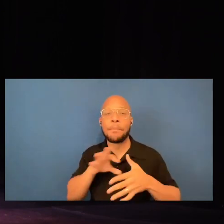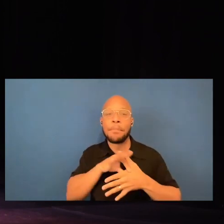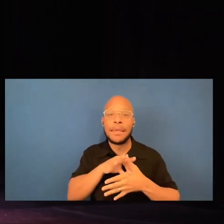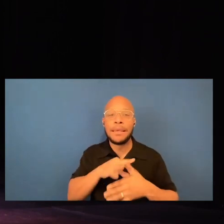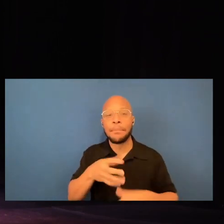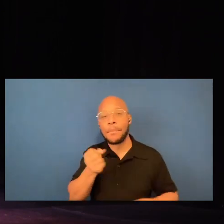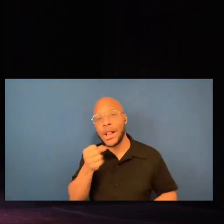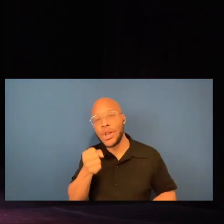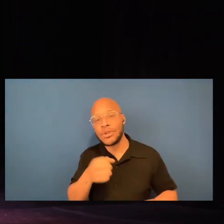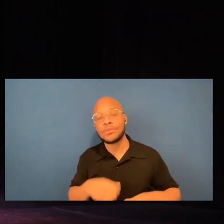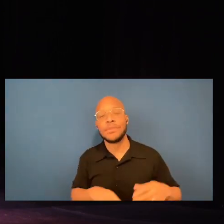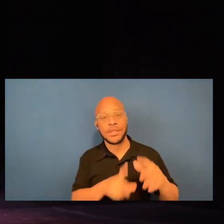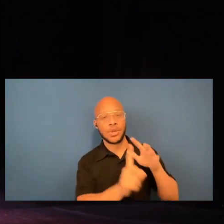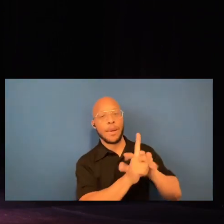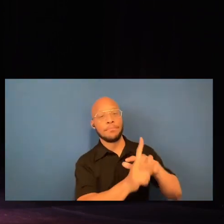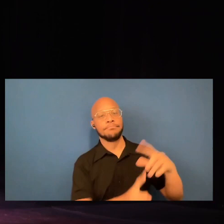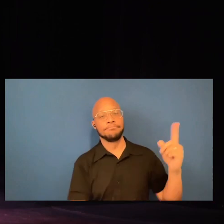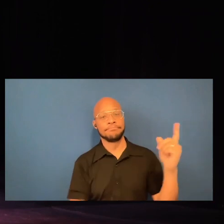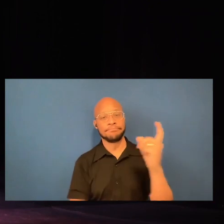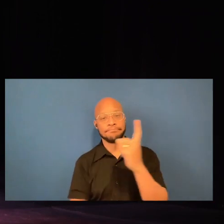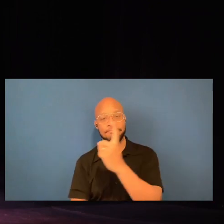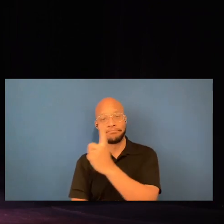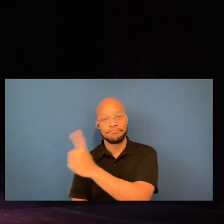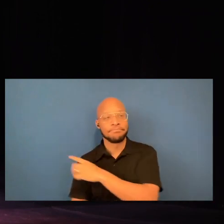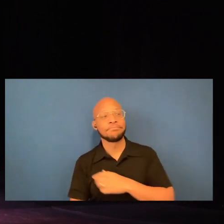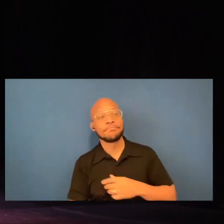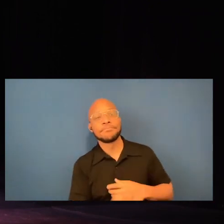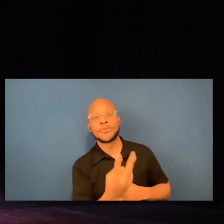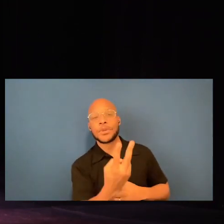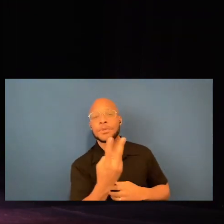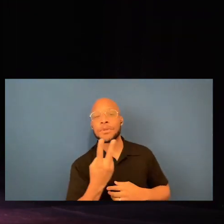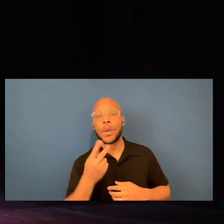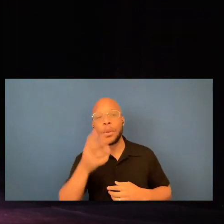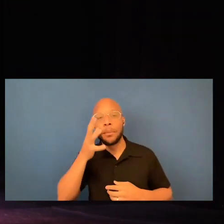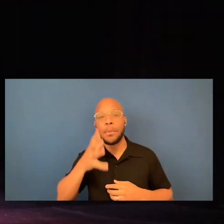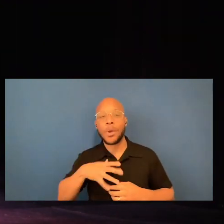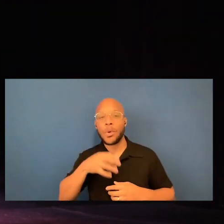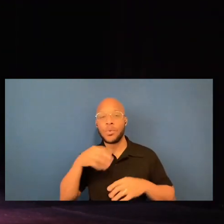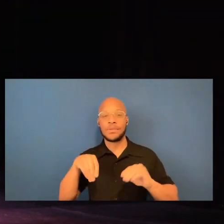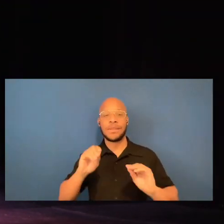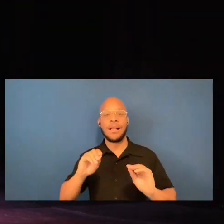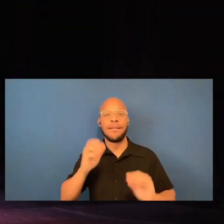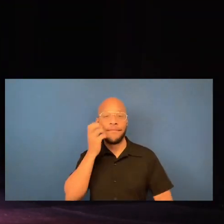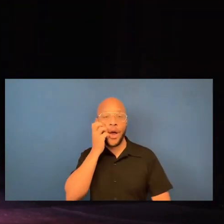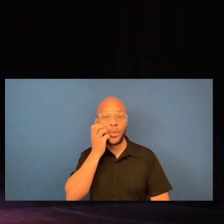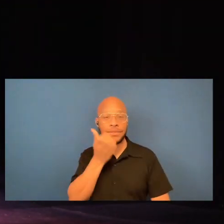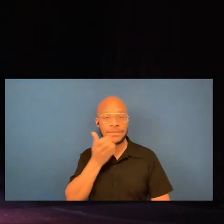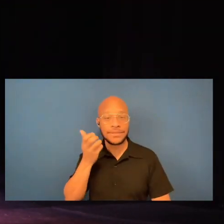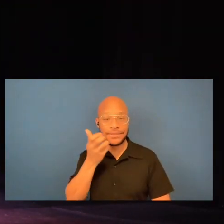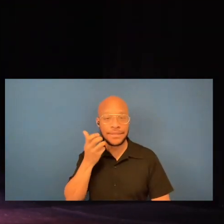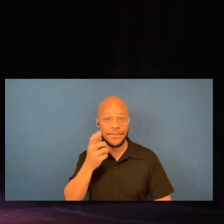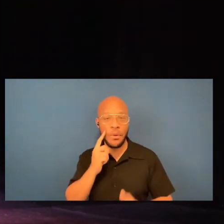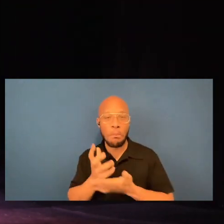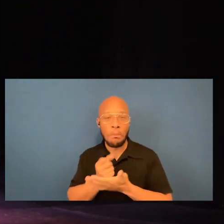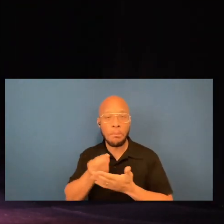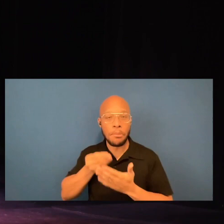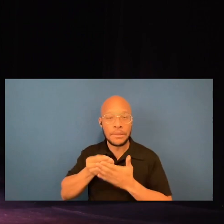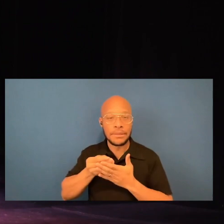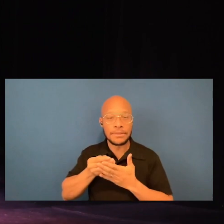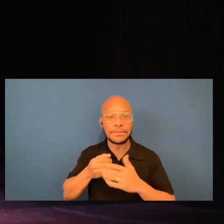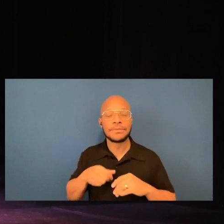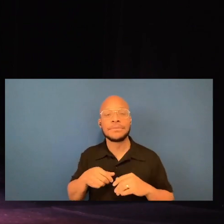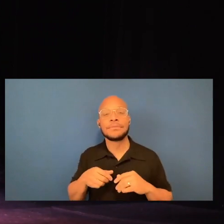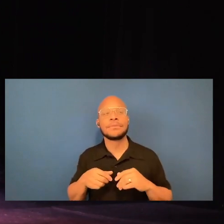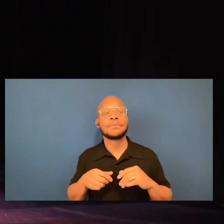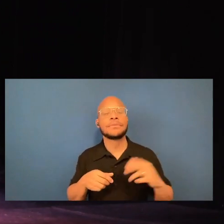of clapboard kiosks along the road. These three women came in who were farmers. They were not farmers. They were three women